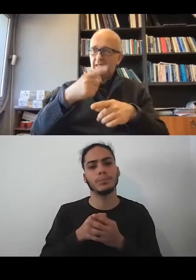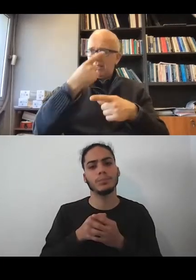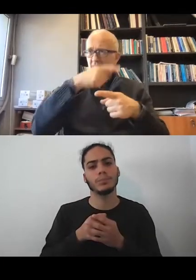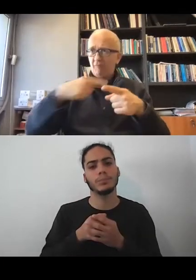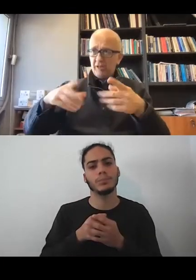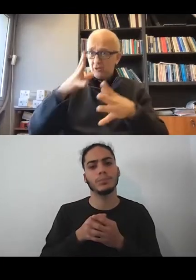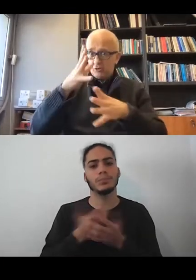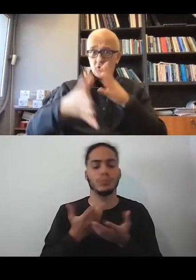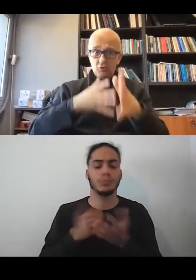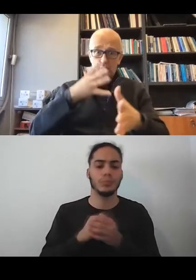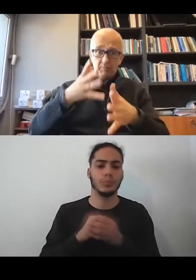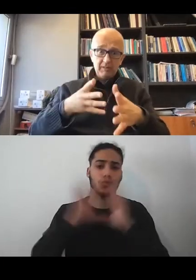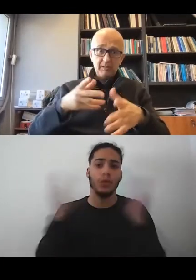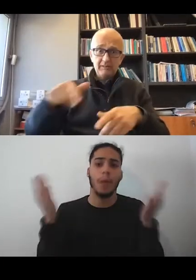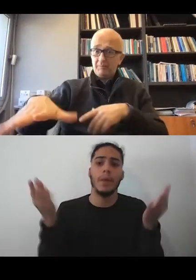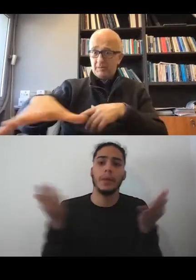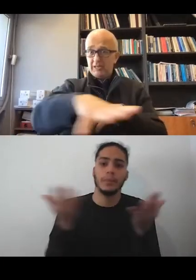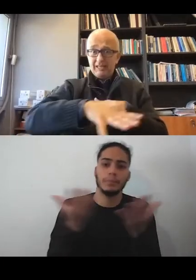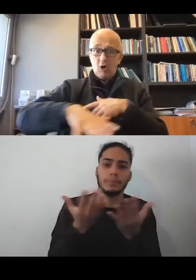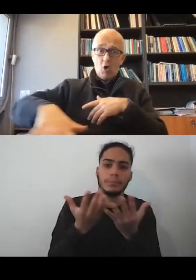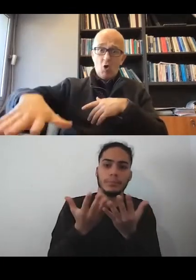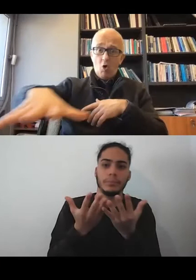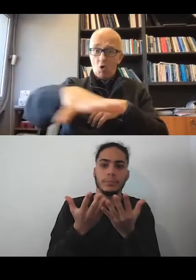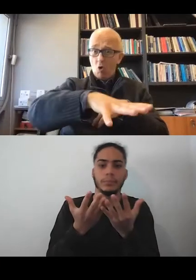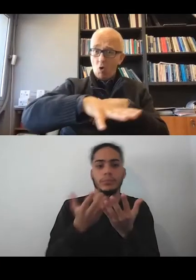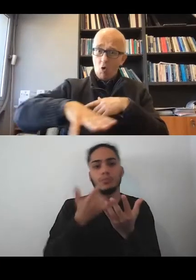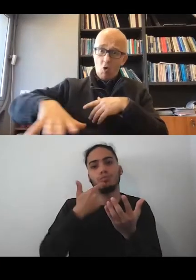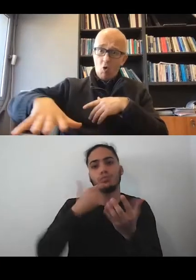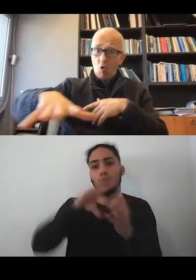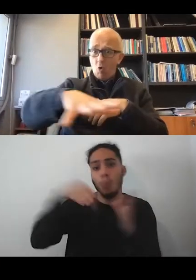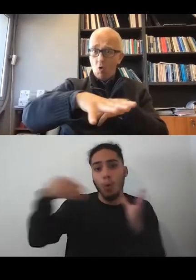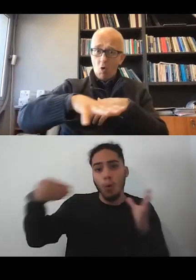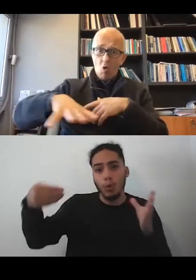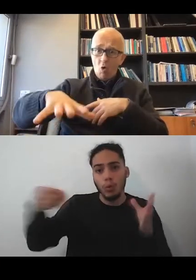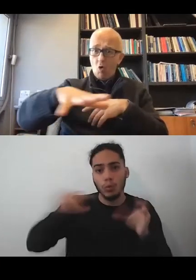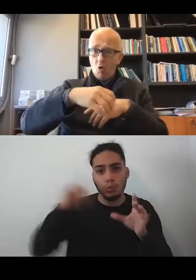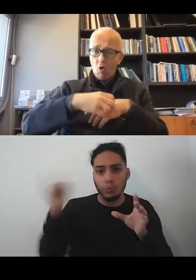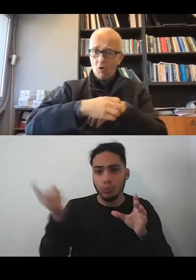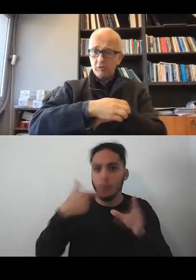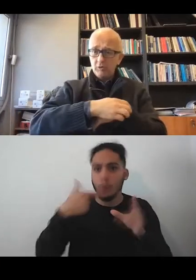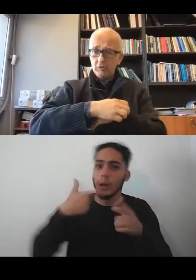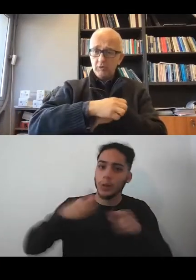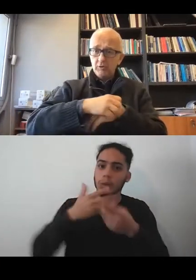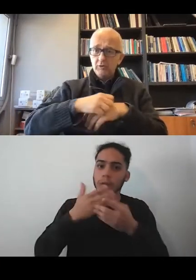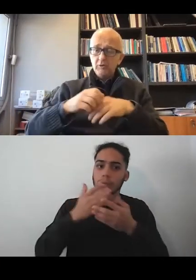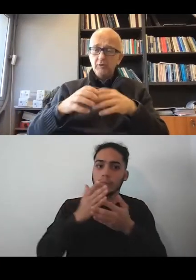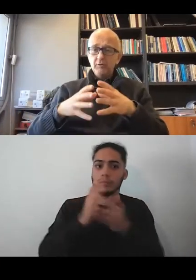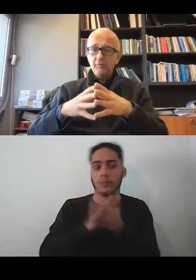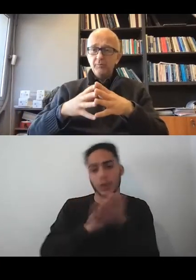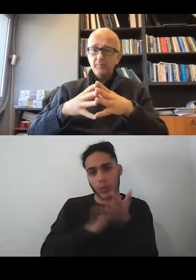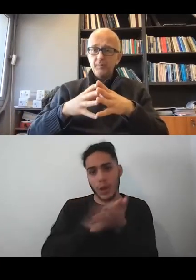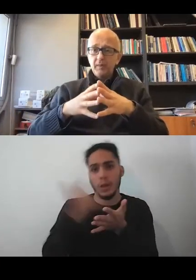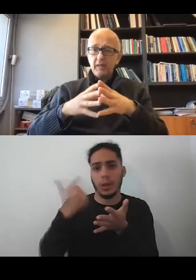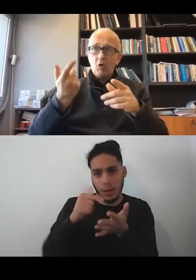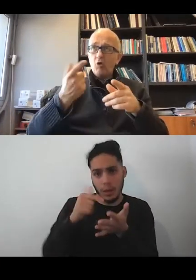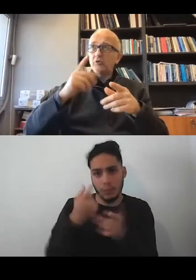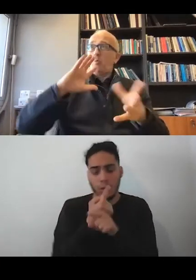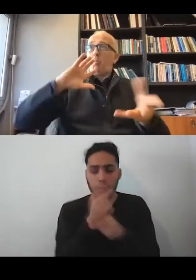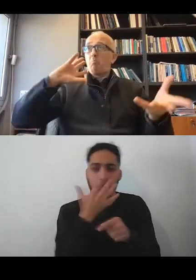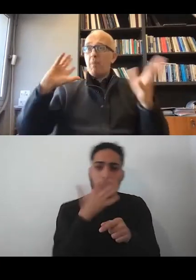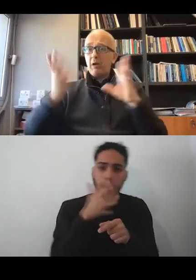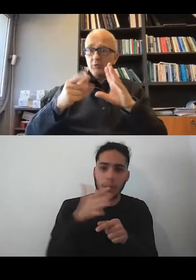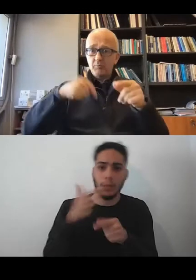languages across the world. But in this case, we have concentrated on the similarities